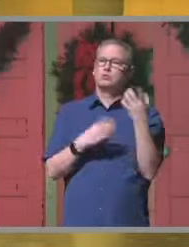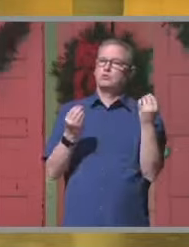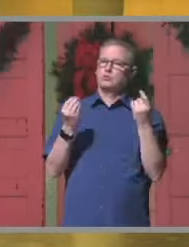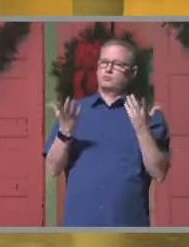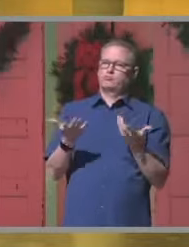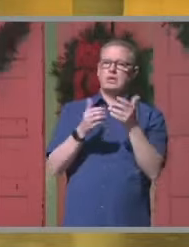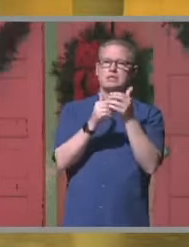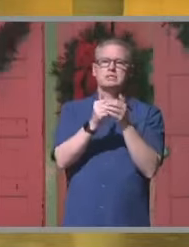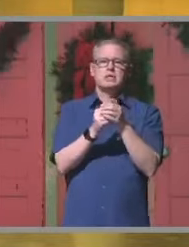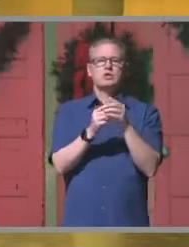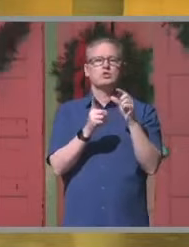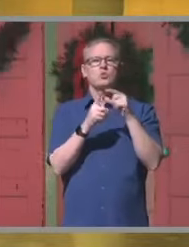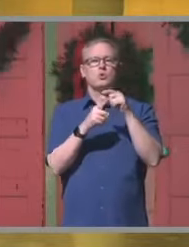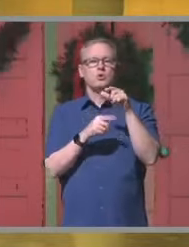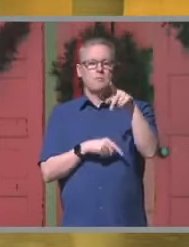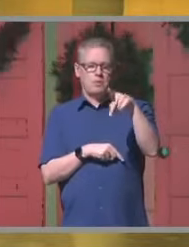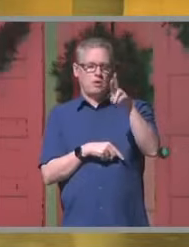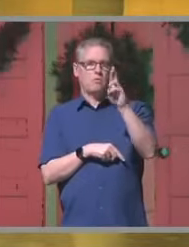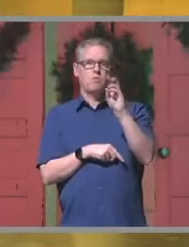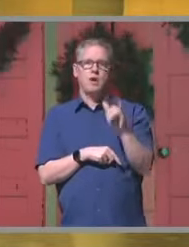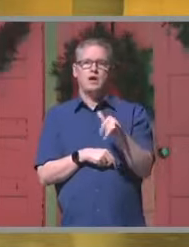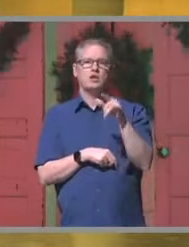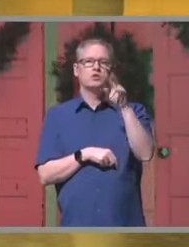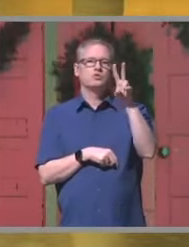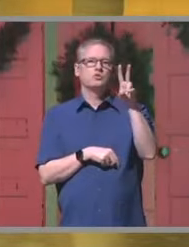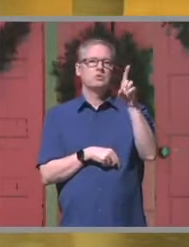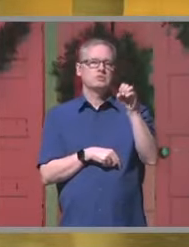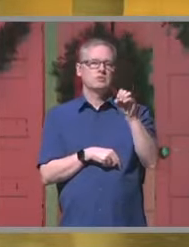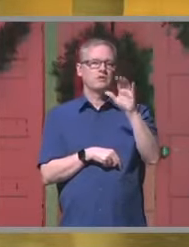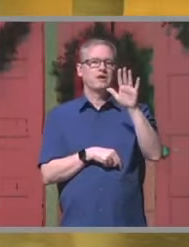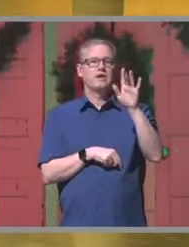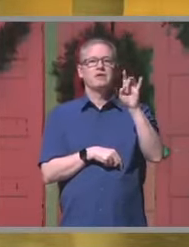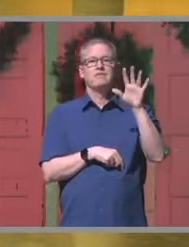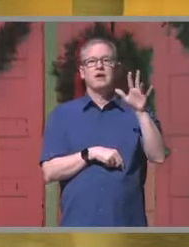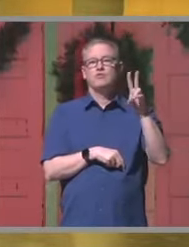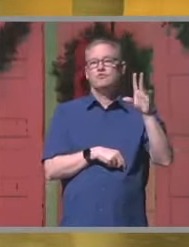do is text the words pray to